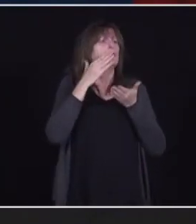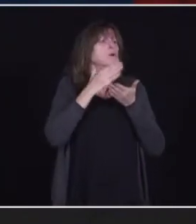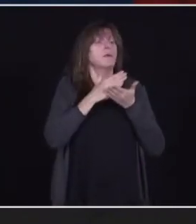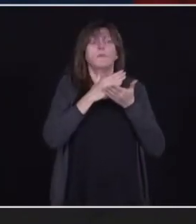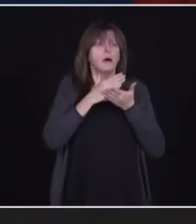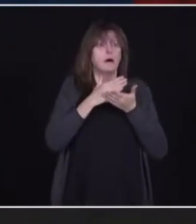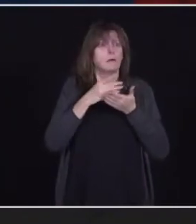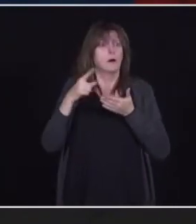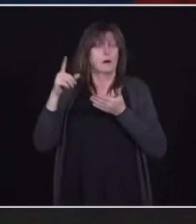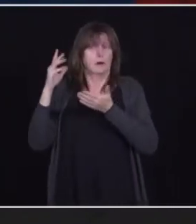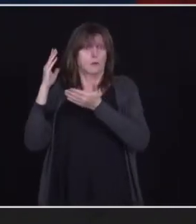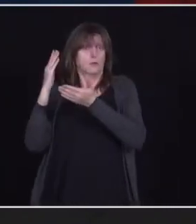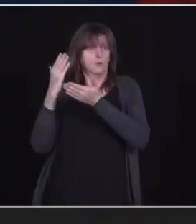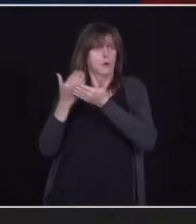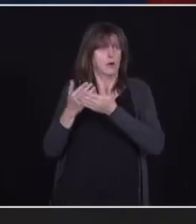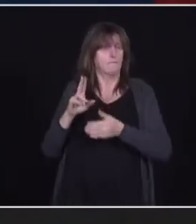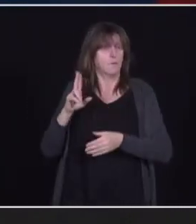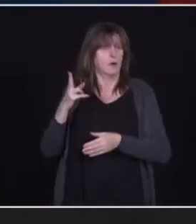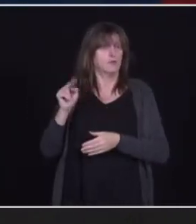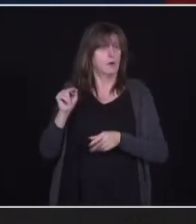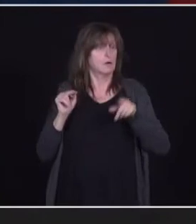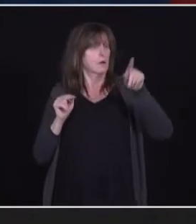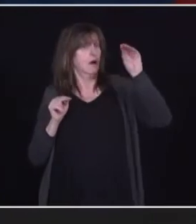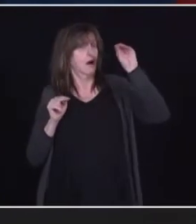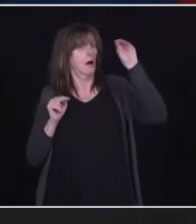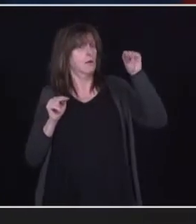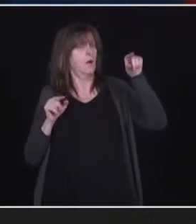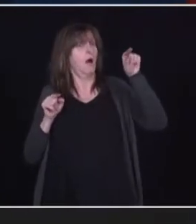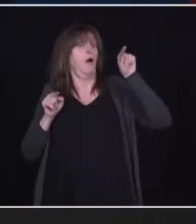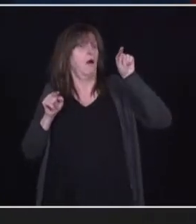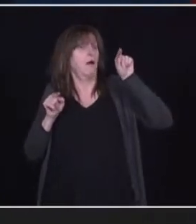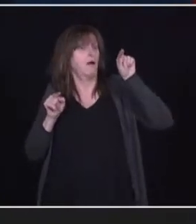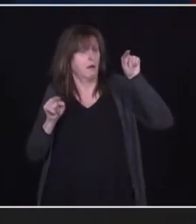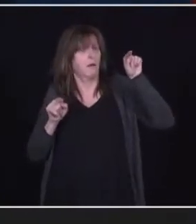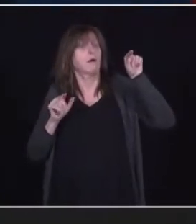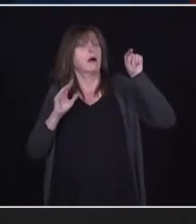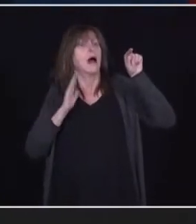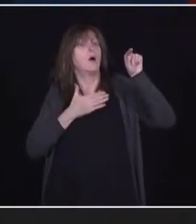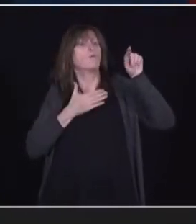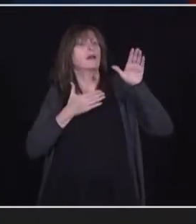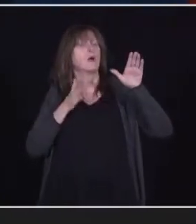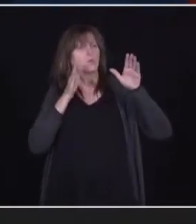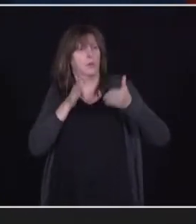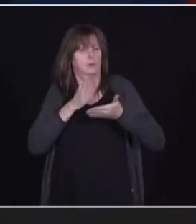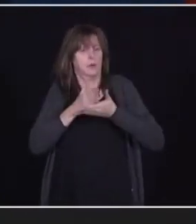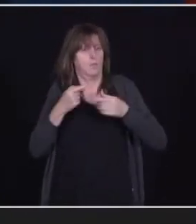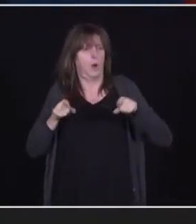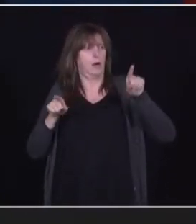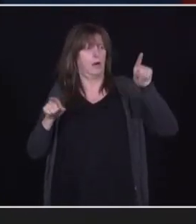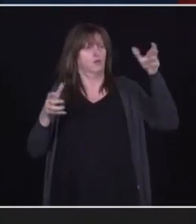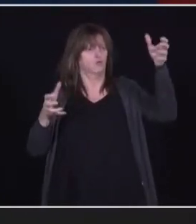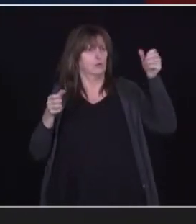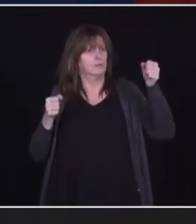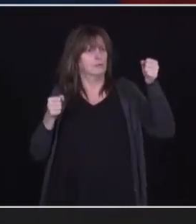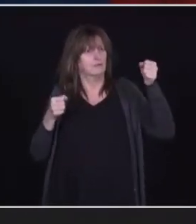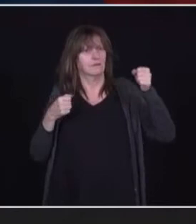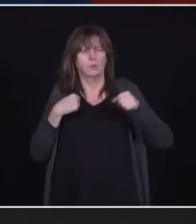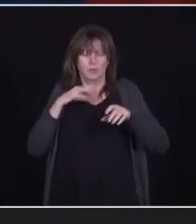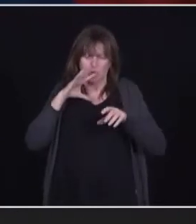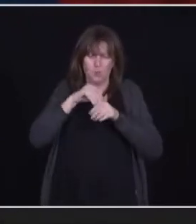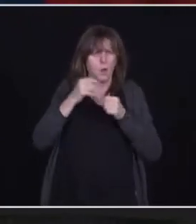and Ottawa Hospital itself. So we take it from there, but we also include the part from the airport. Thanks, everyone. Is